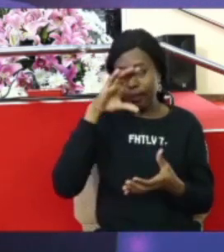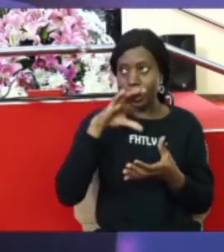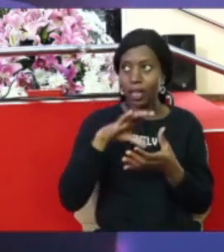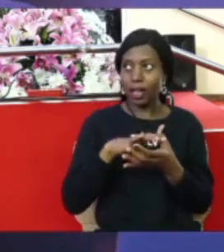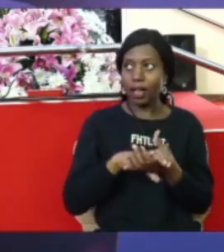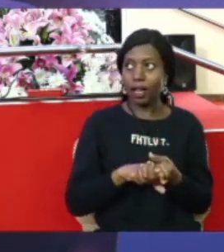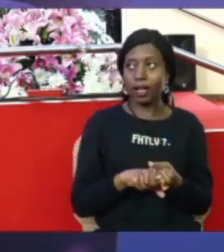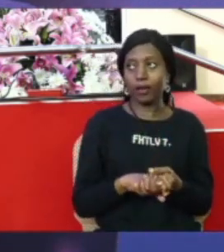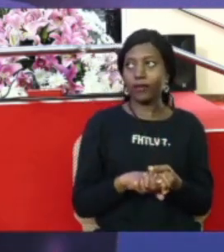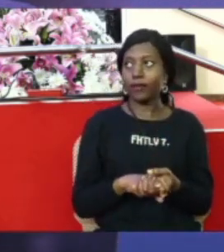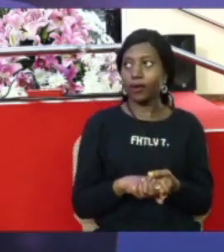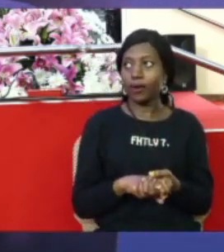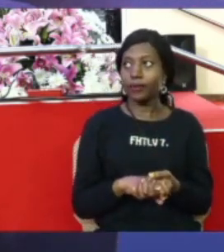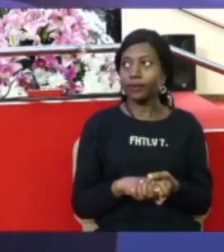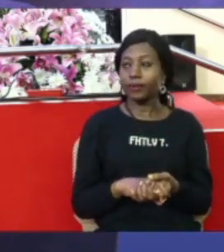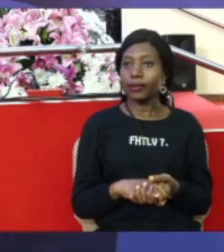Now I'm in